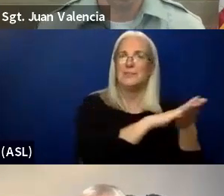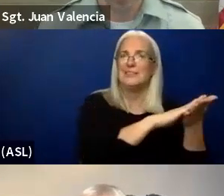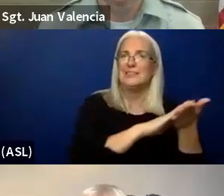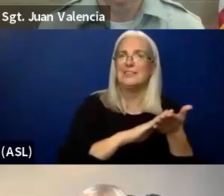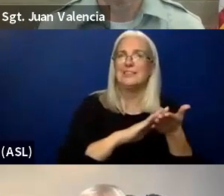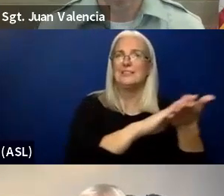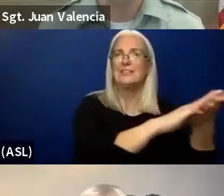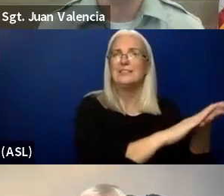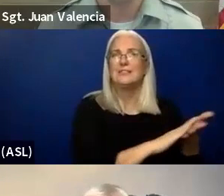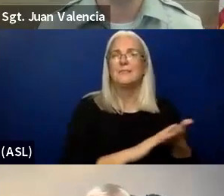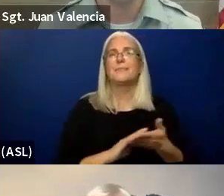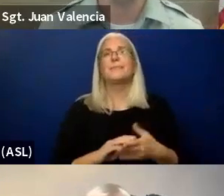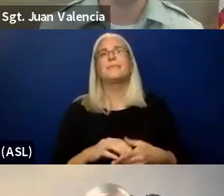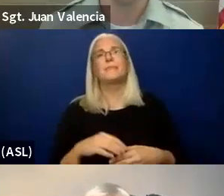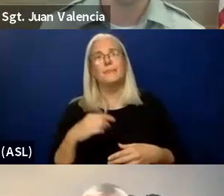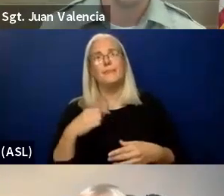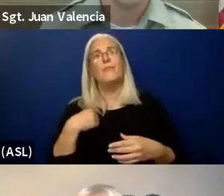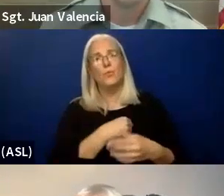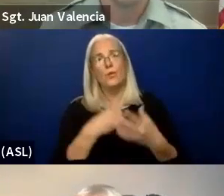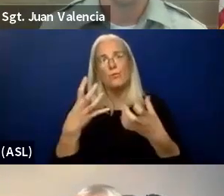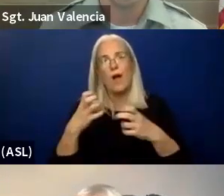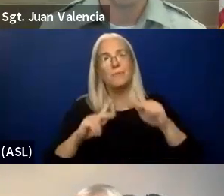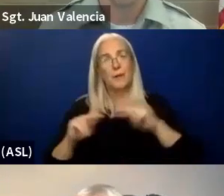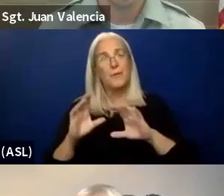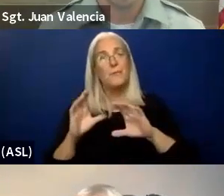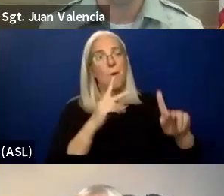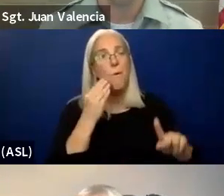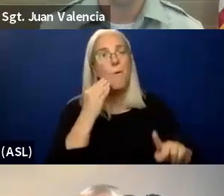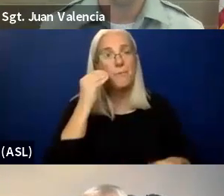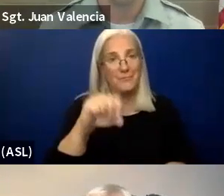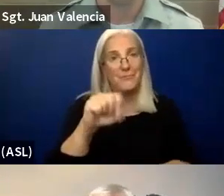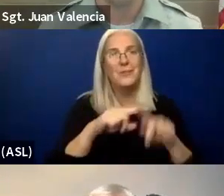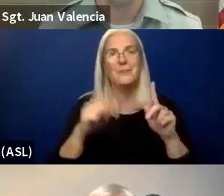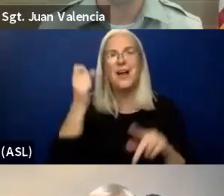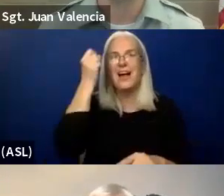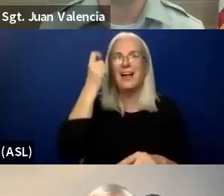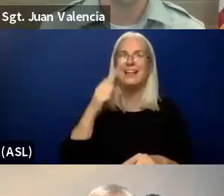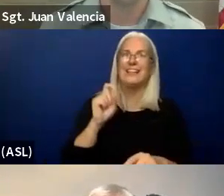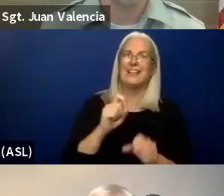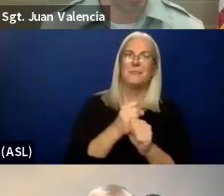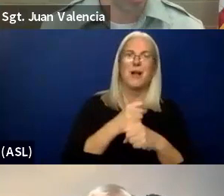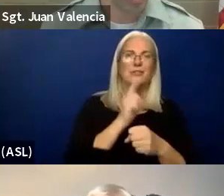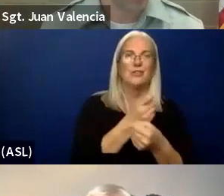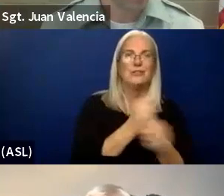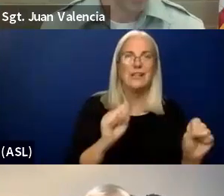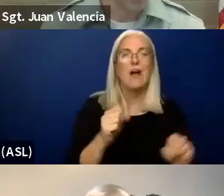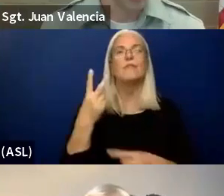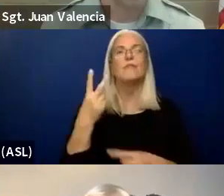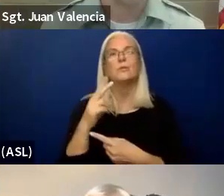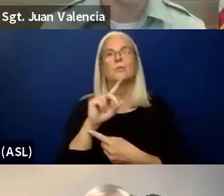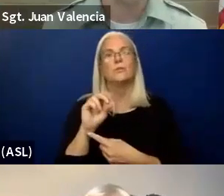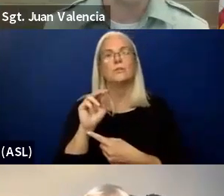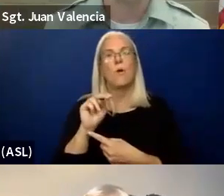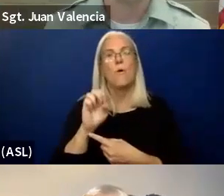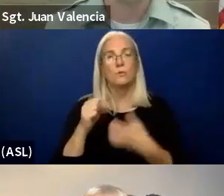We want to get people home. We've downgraded two zones today from that were under an order to a warning.